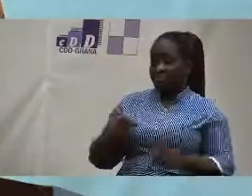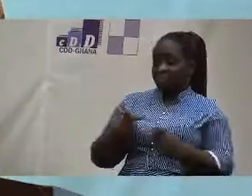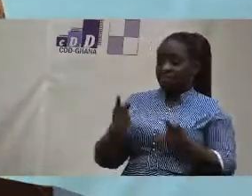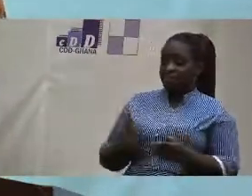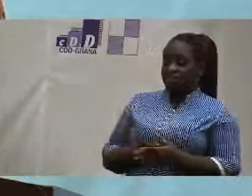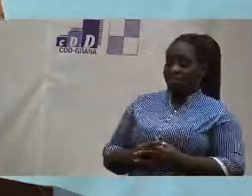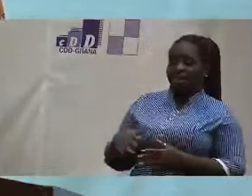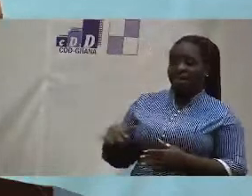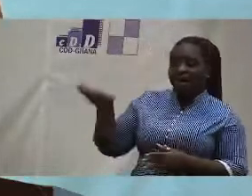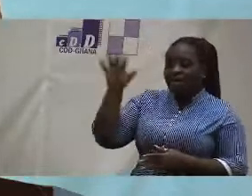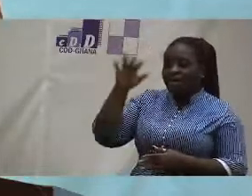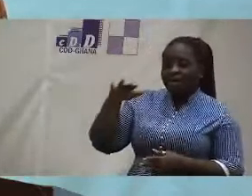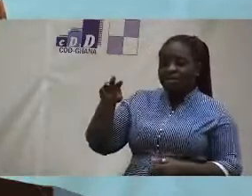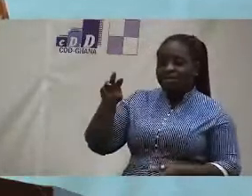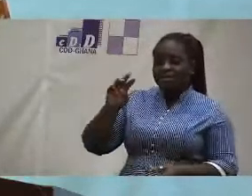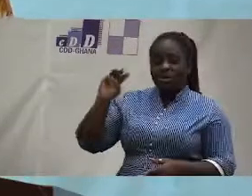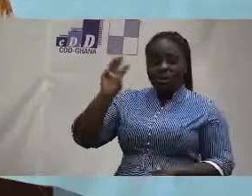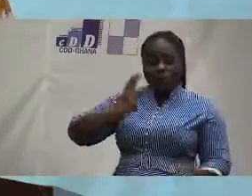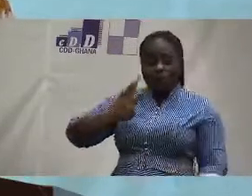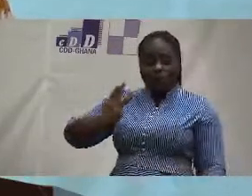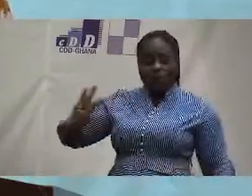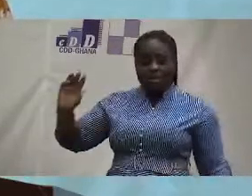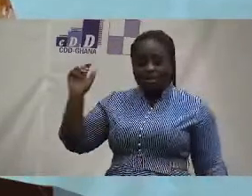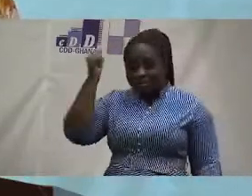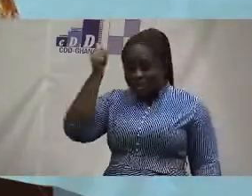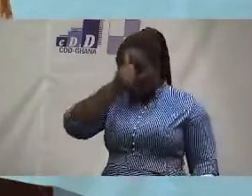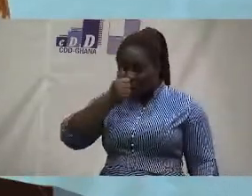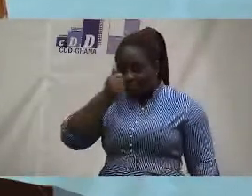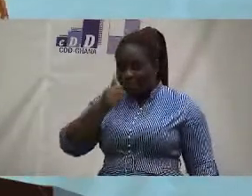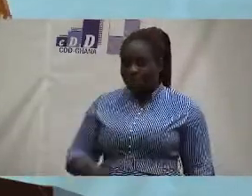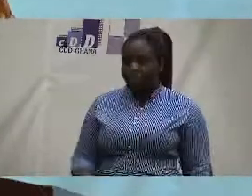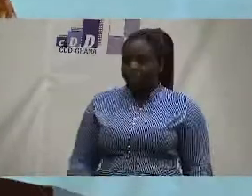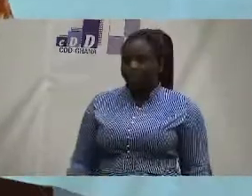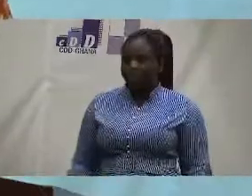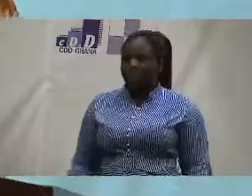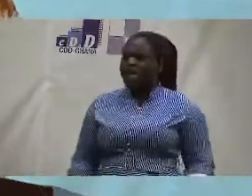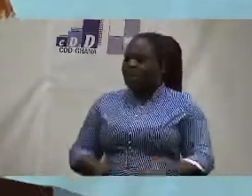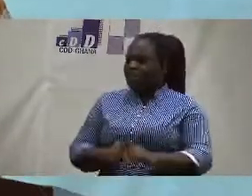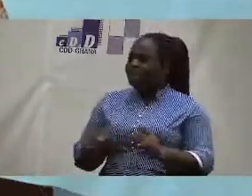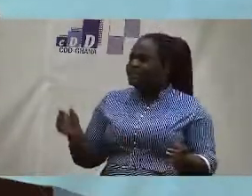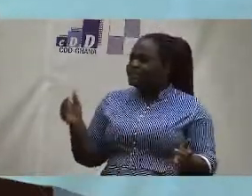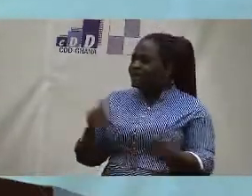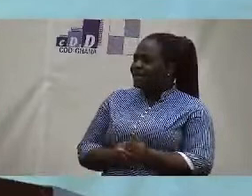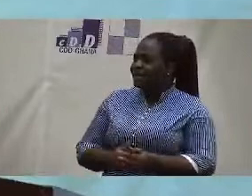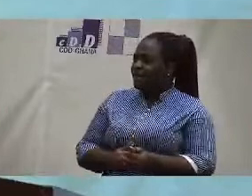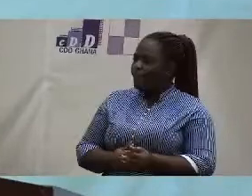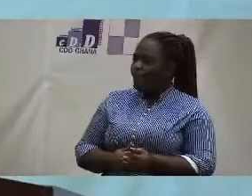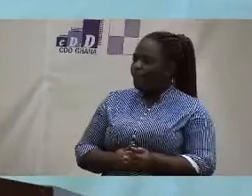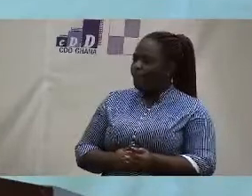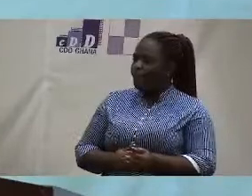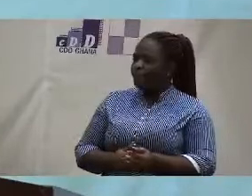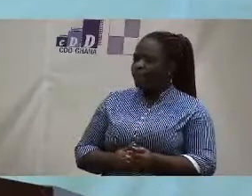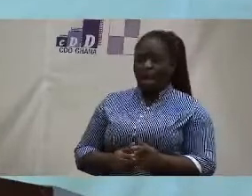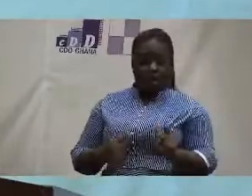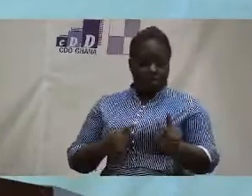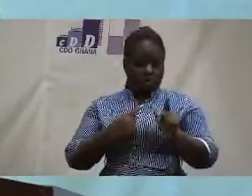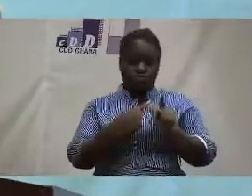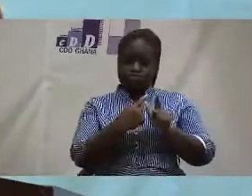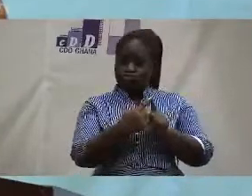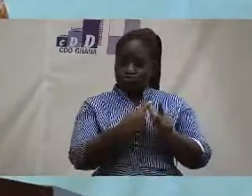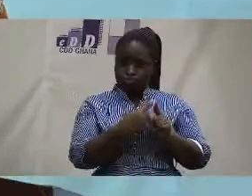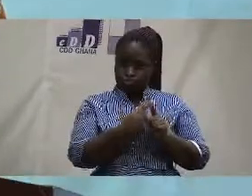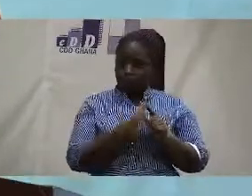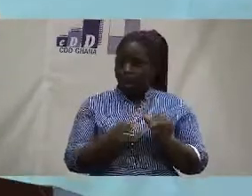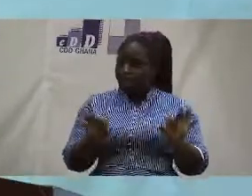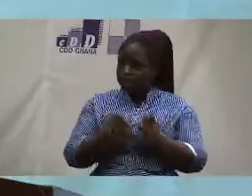spaces across the West Africa sub-region. But I think when it comes to the external actors, there are two important